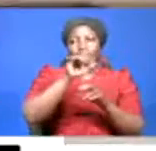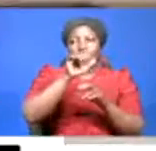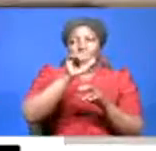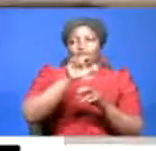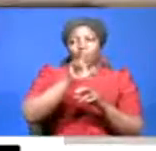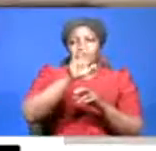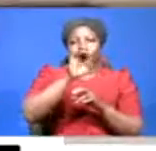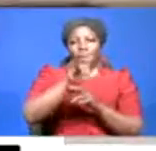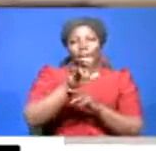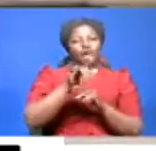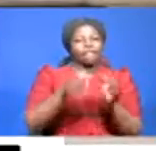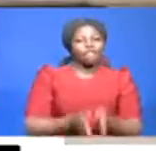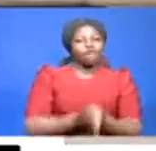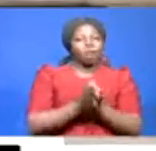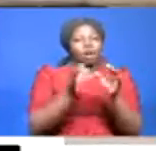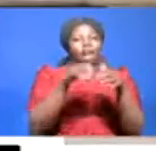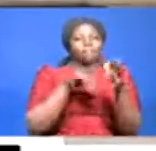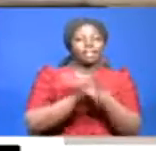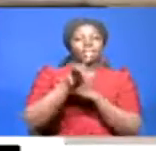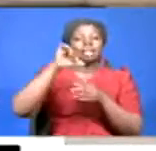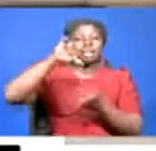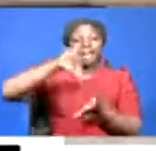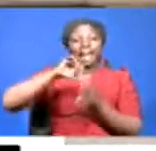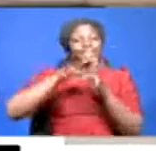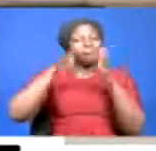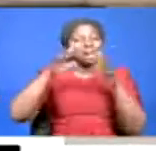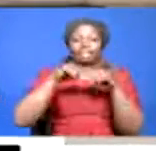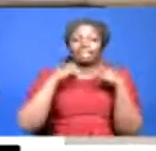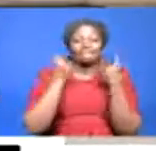a big team. Actually,